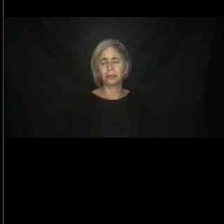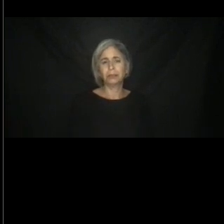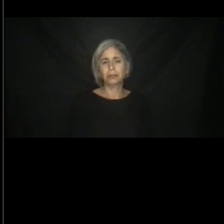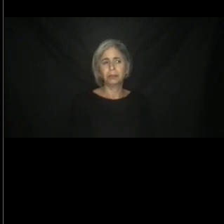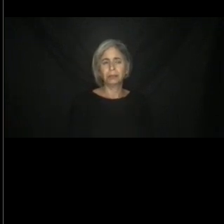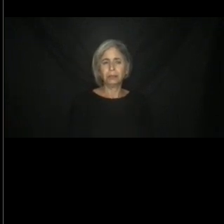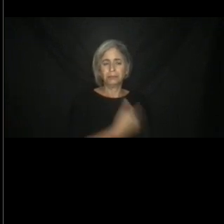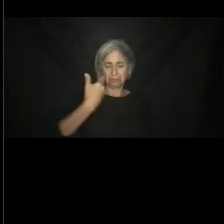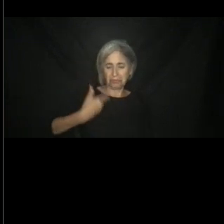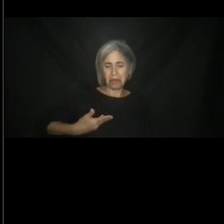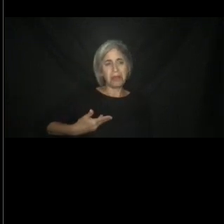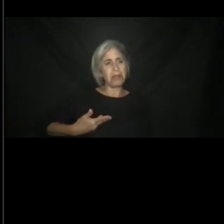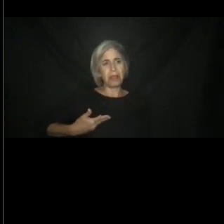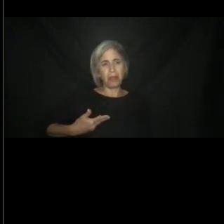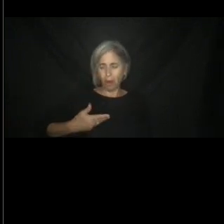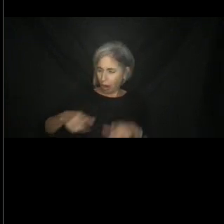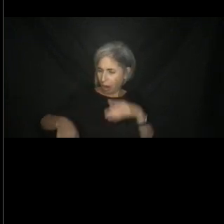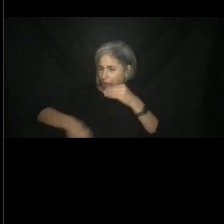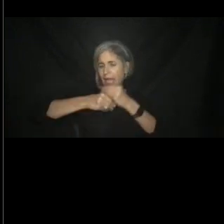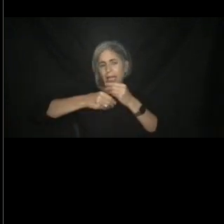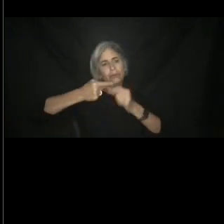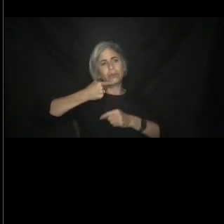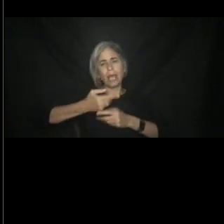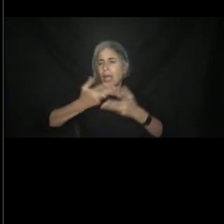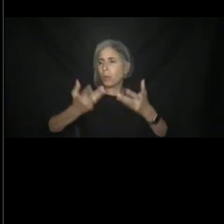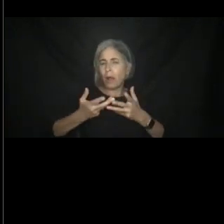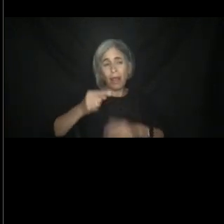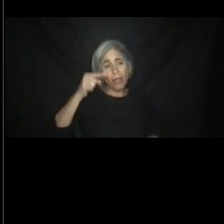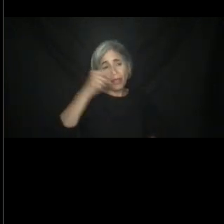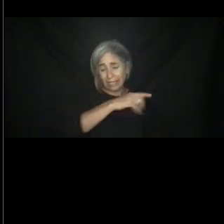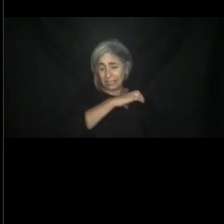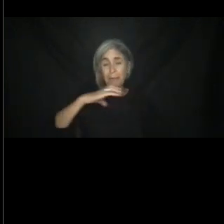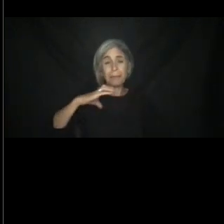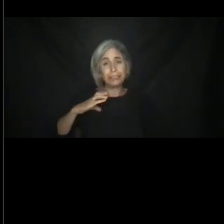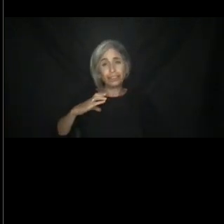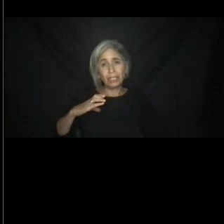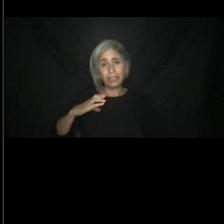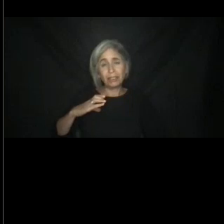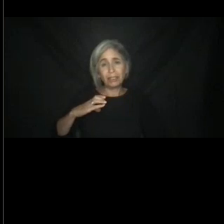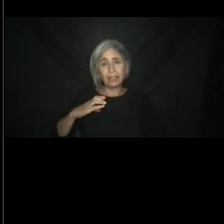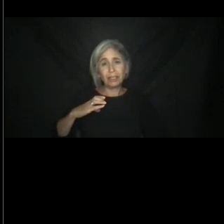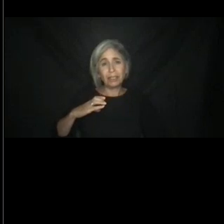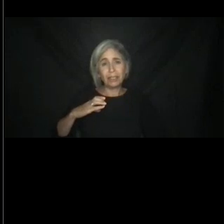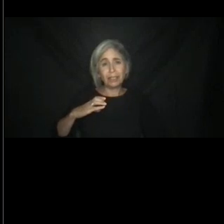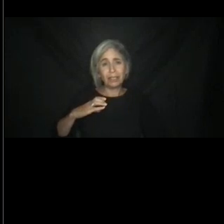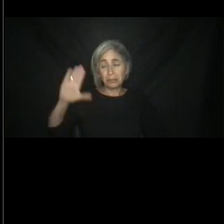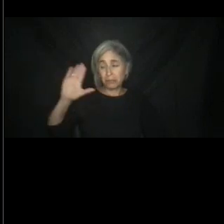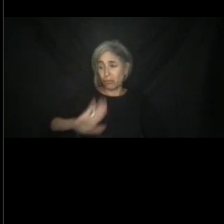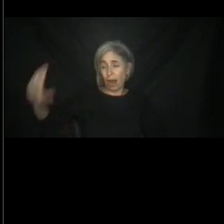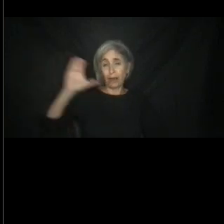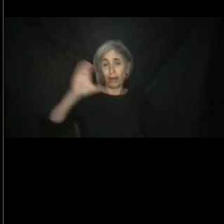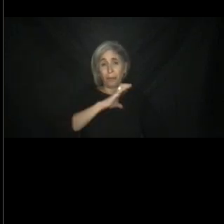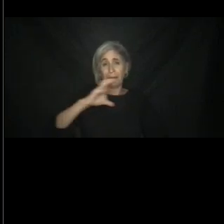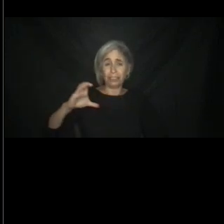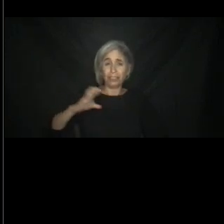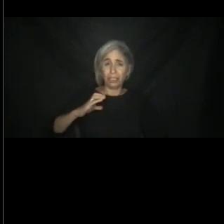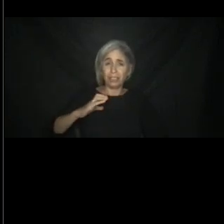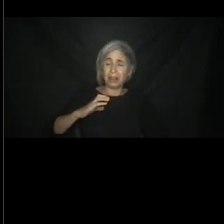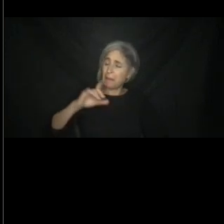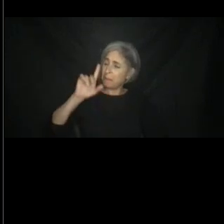I further say that this commission and prior commissions better bone